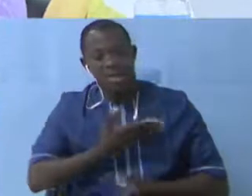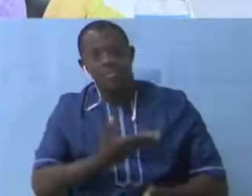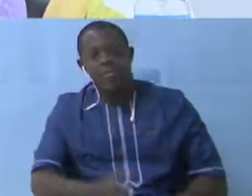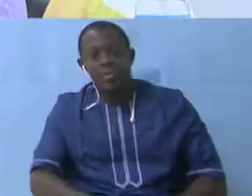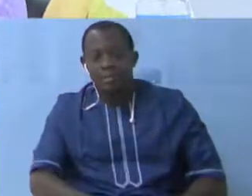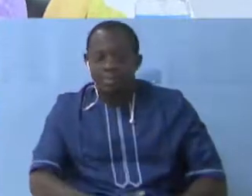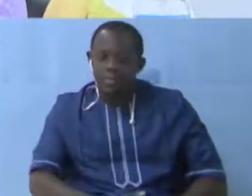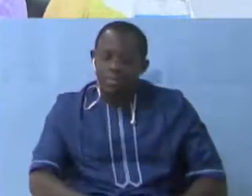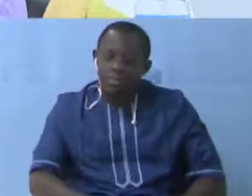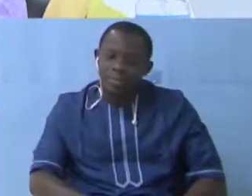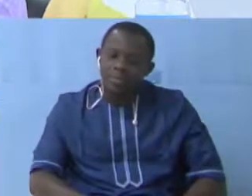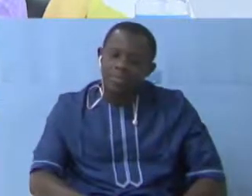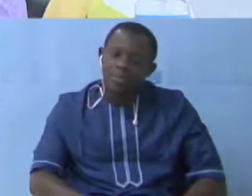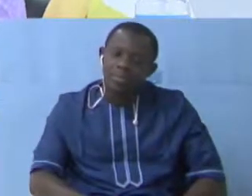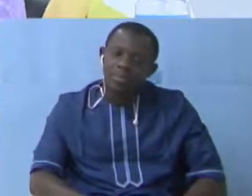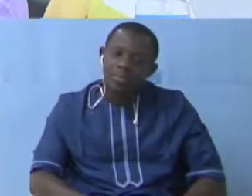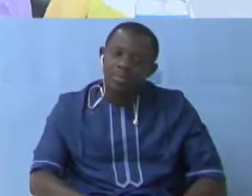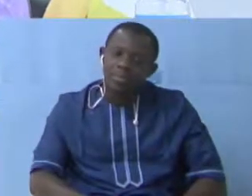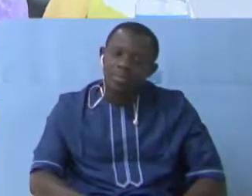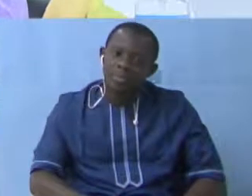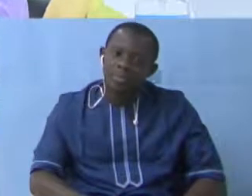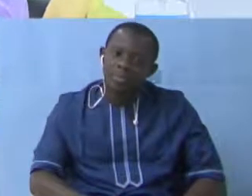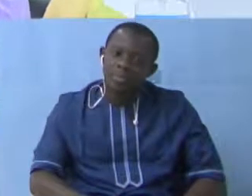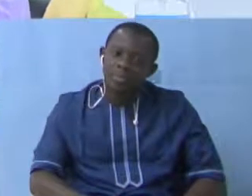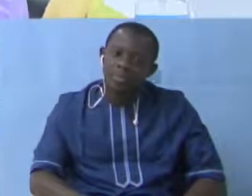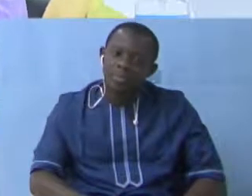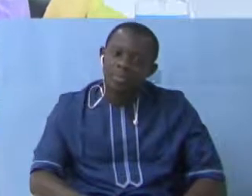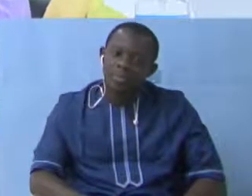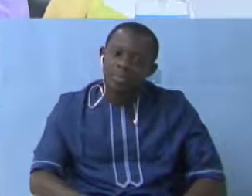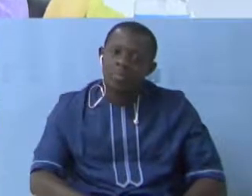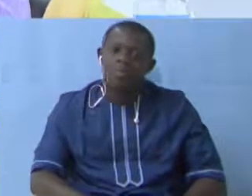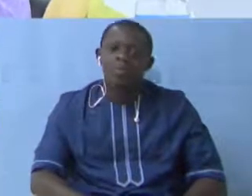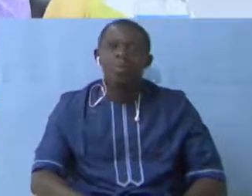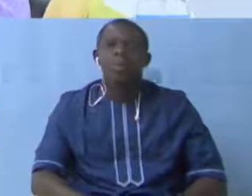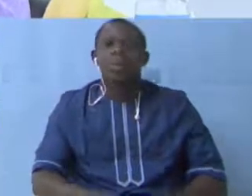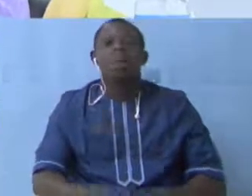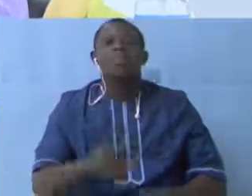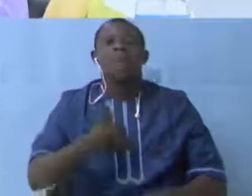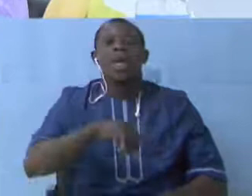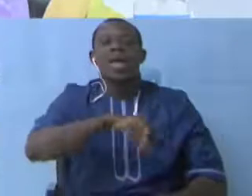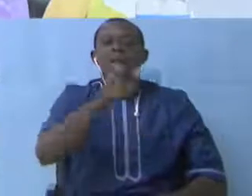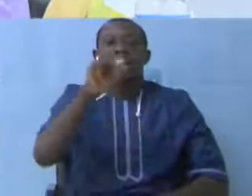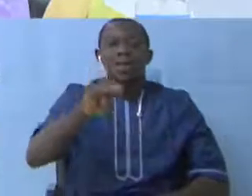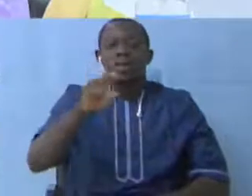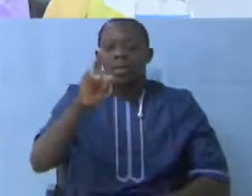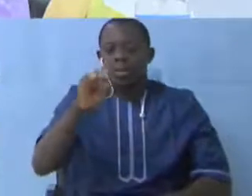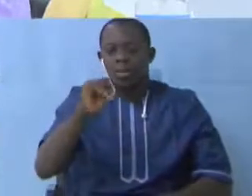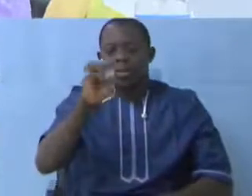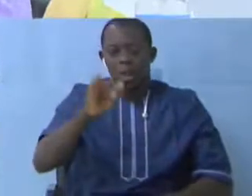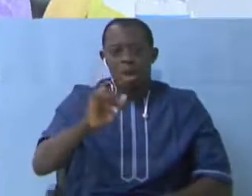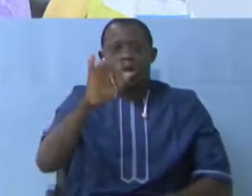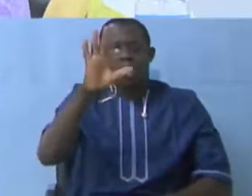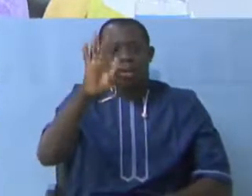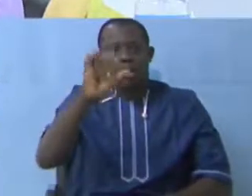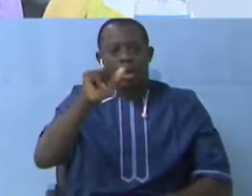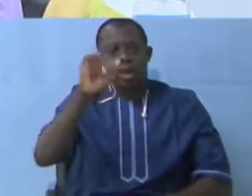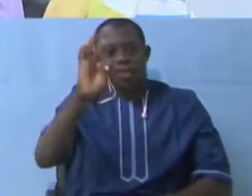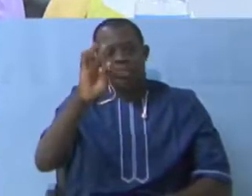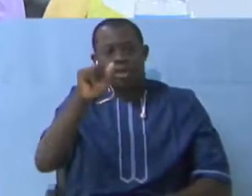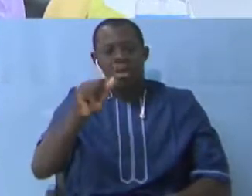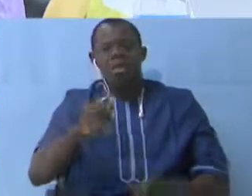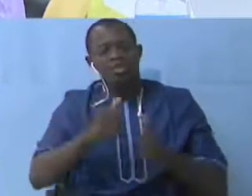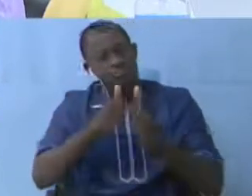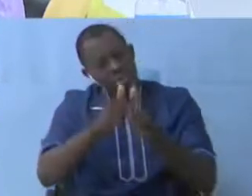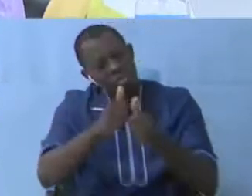Then after Tafa and I tried to persuade him, we convened. At the end, he agreed, and he